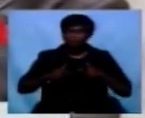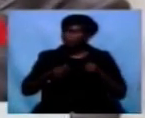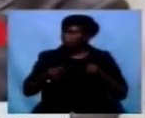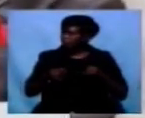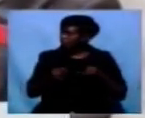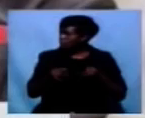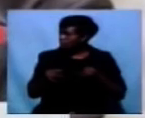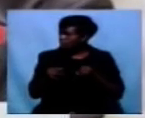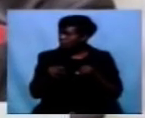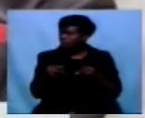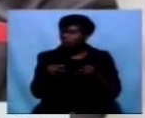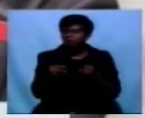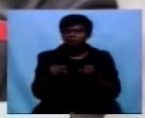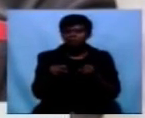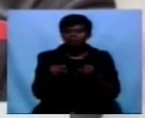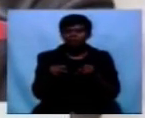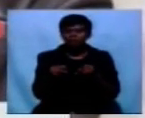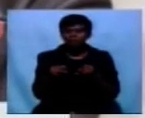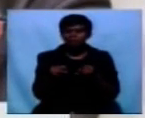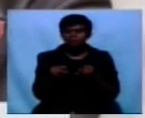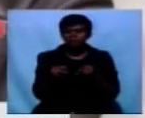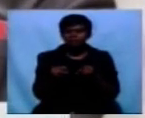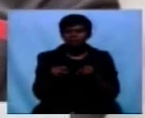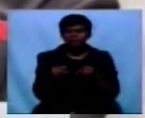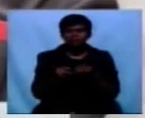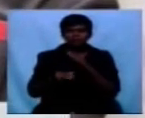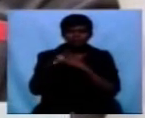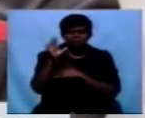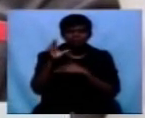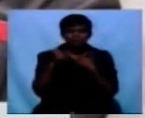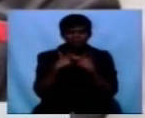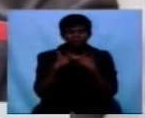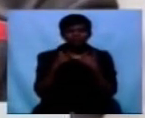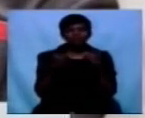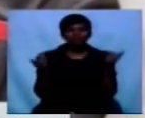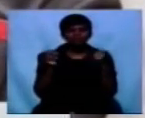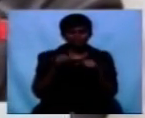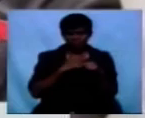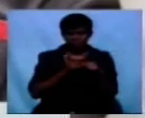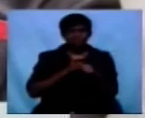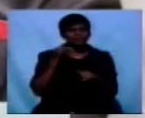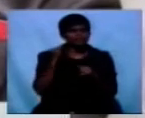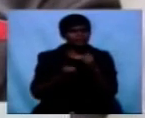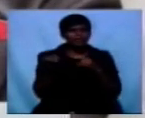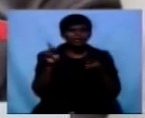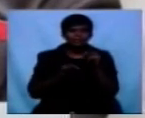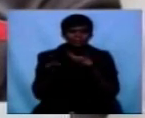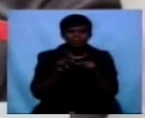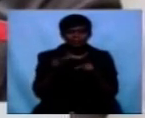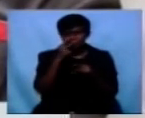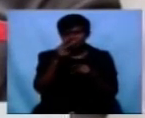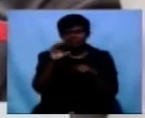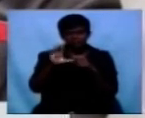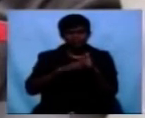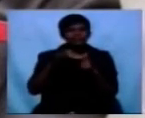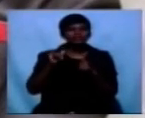The opportunity God has given me to walk in this life, I must do that. When I am gone, people must look back and say,